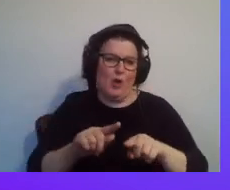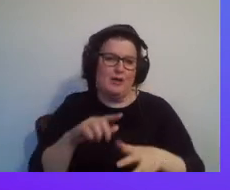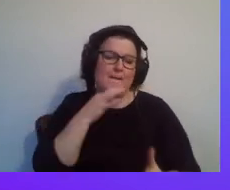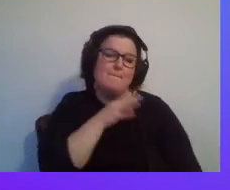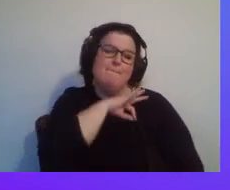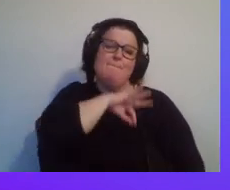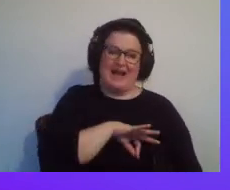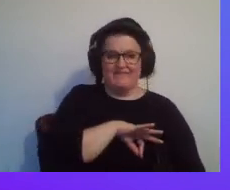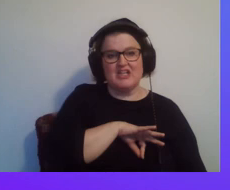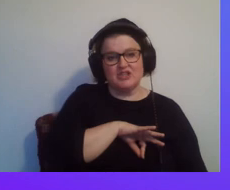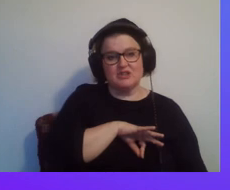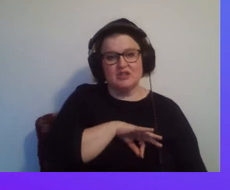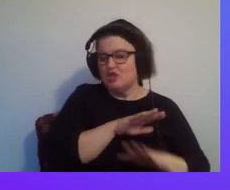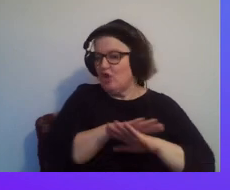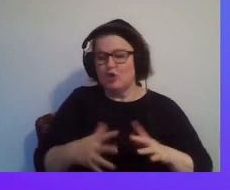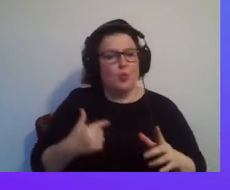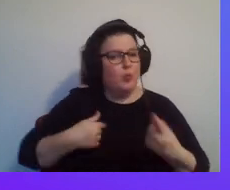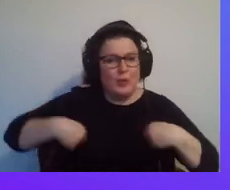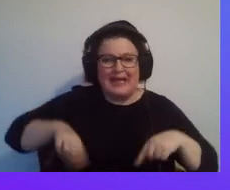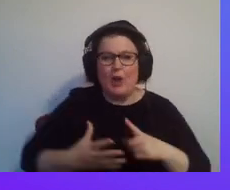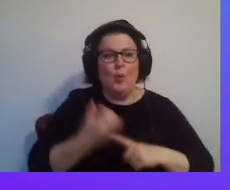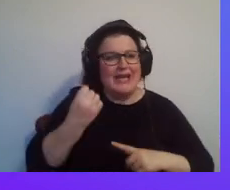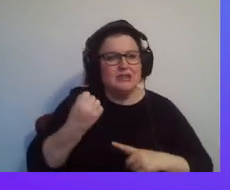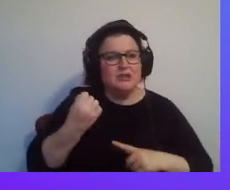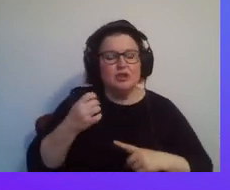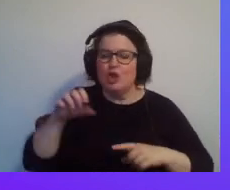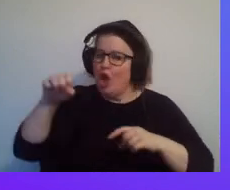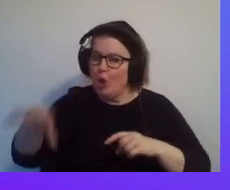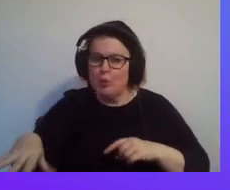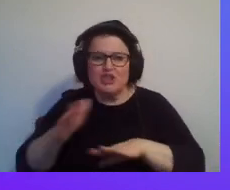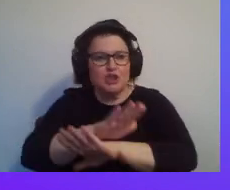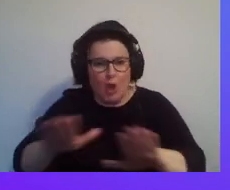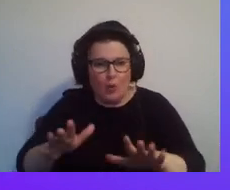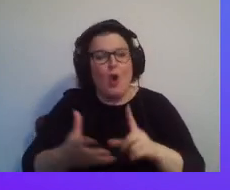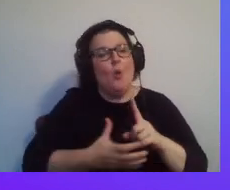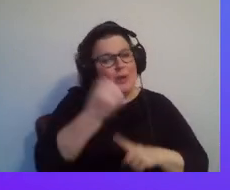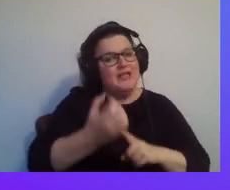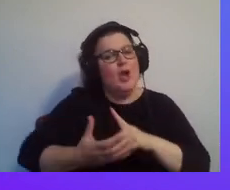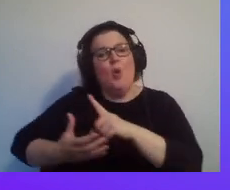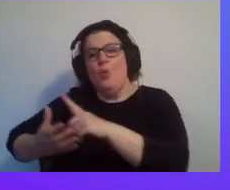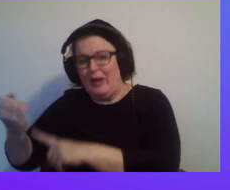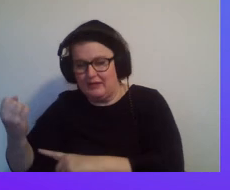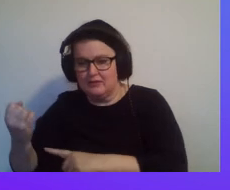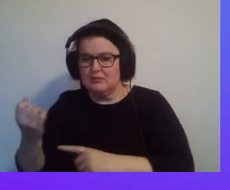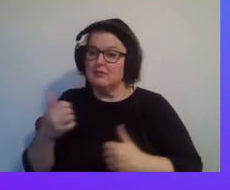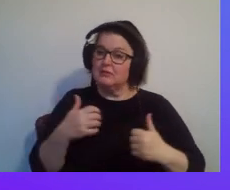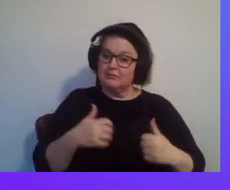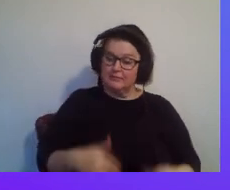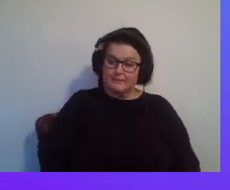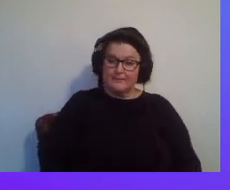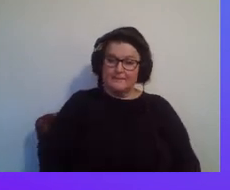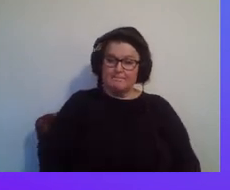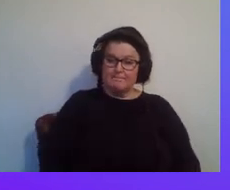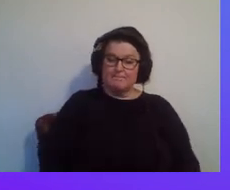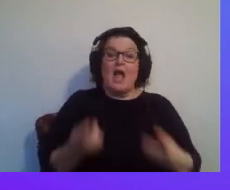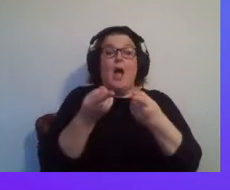we win, you lose. That we win, we all win. I think Professor Fenton has given you that pathway to get